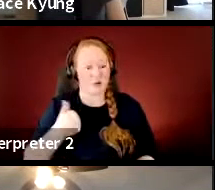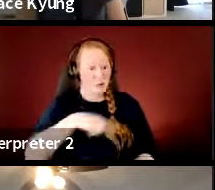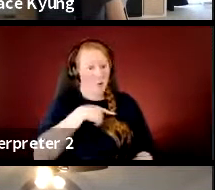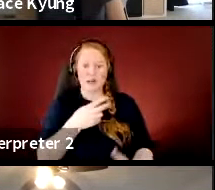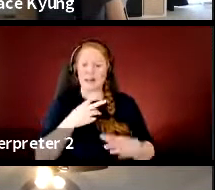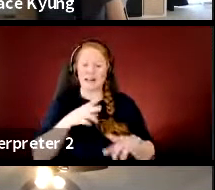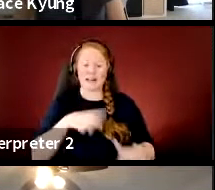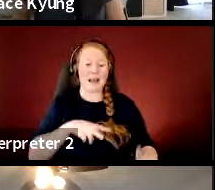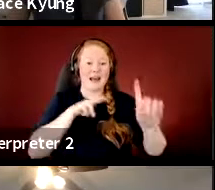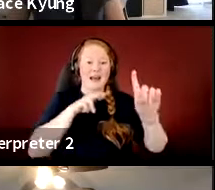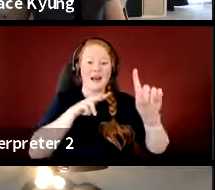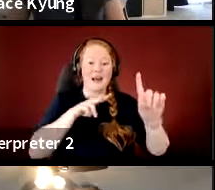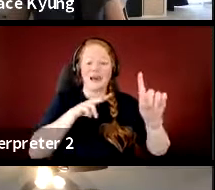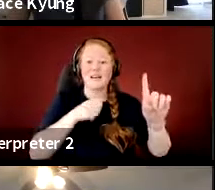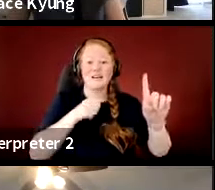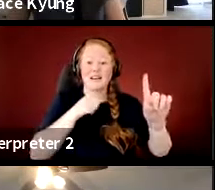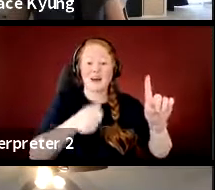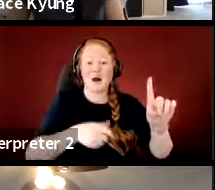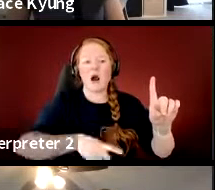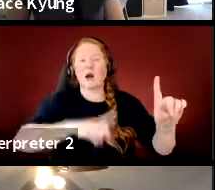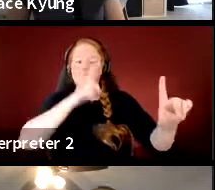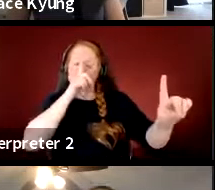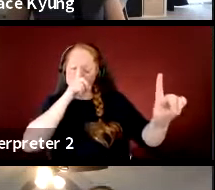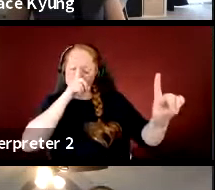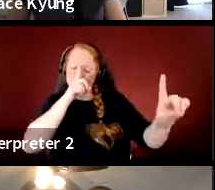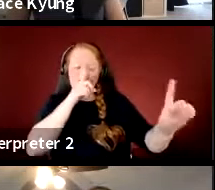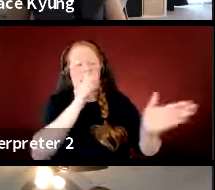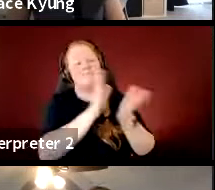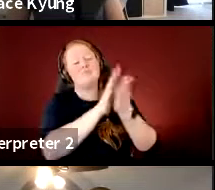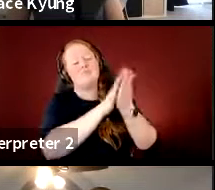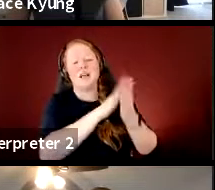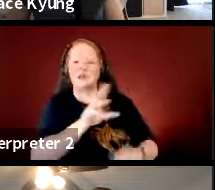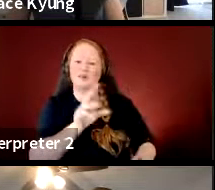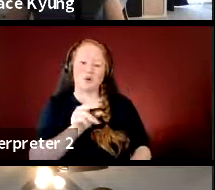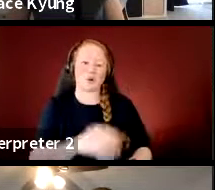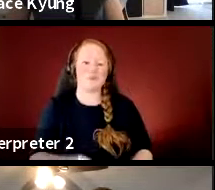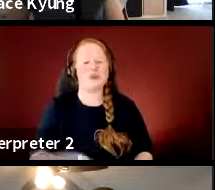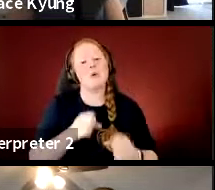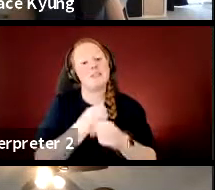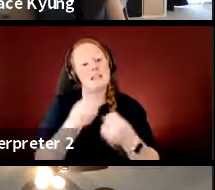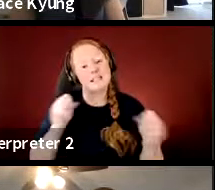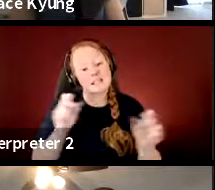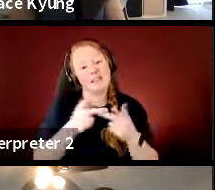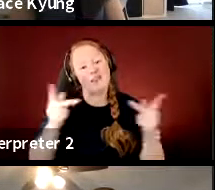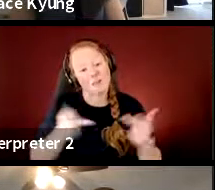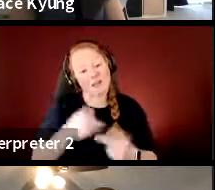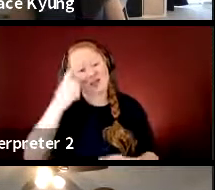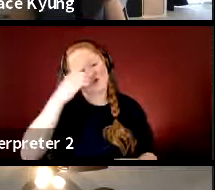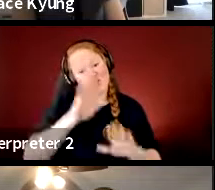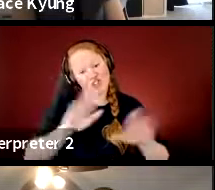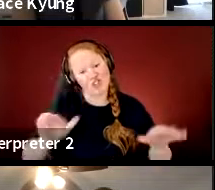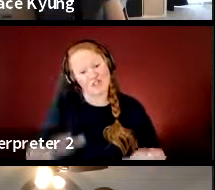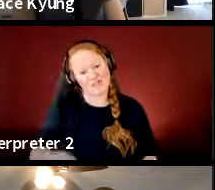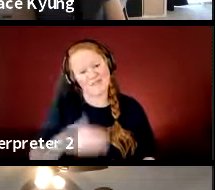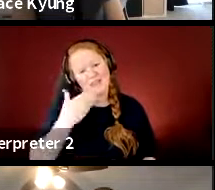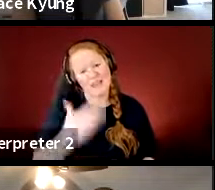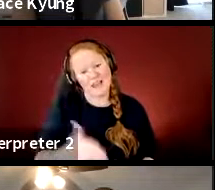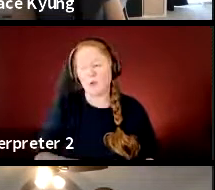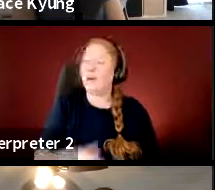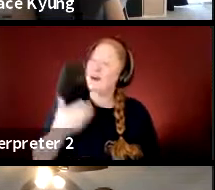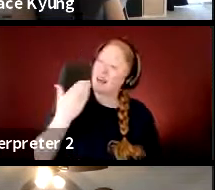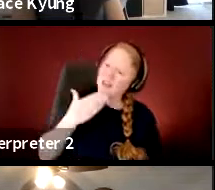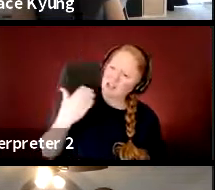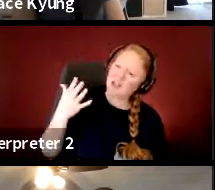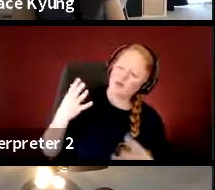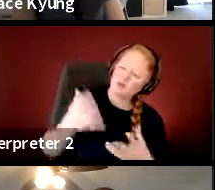economy going and our children need safe, professional places to be. Thank you. Thank you so much, Dr. Crockett Smith.